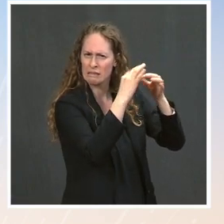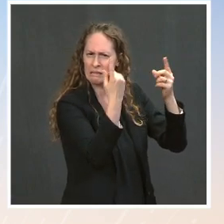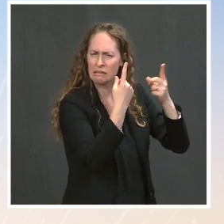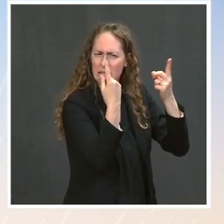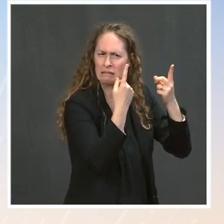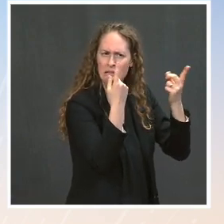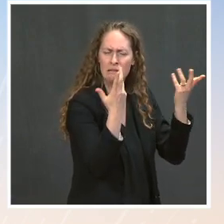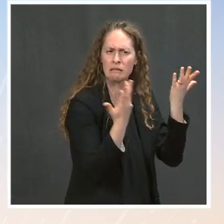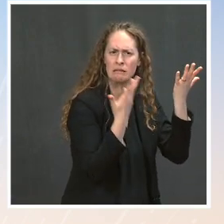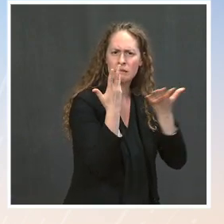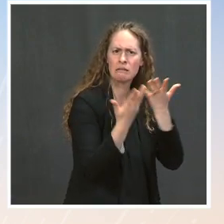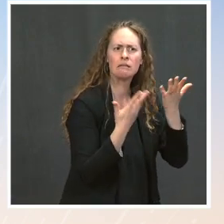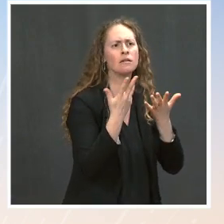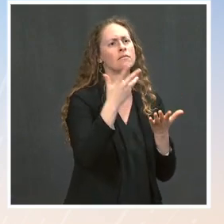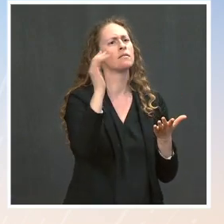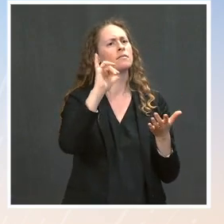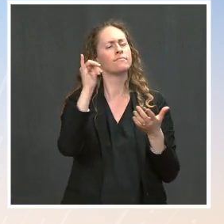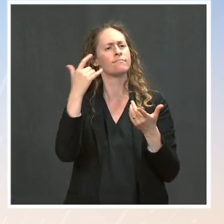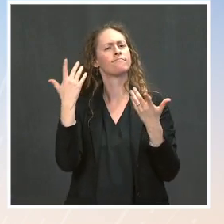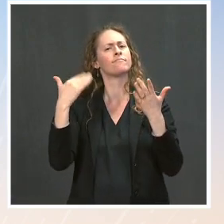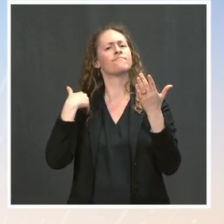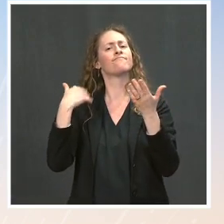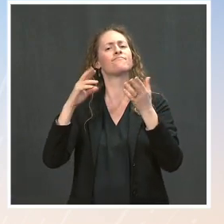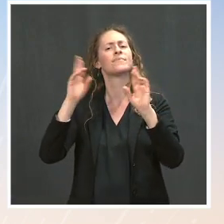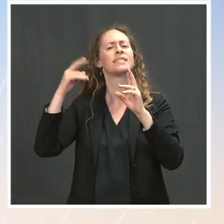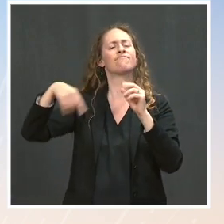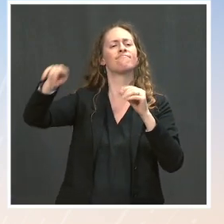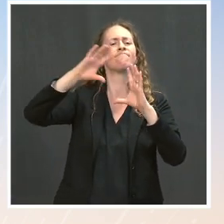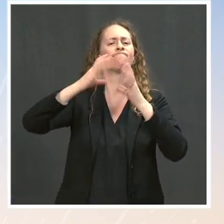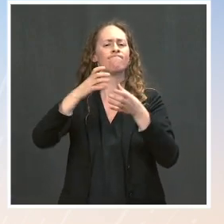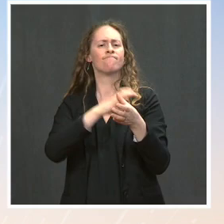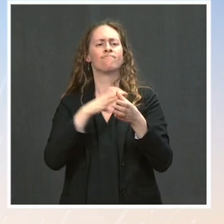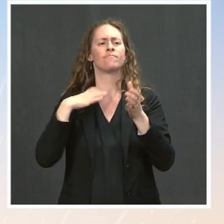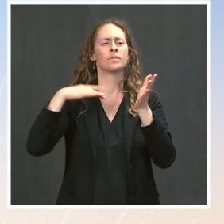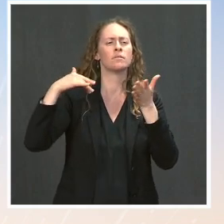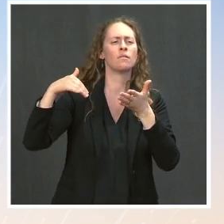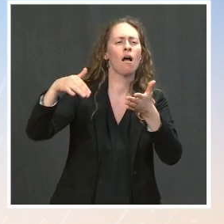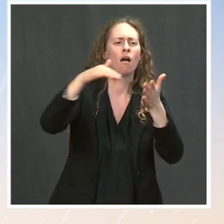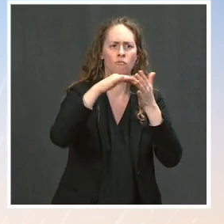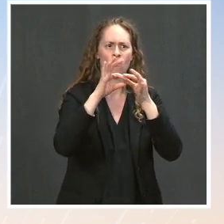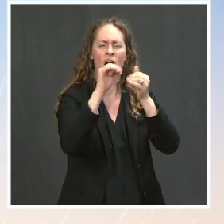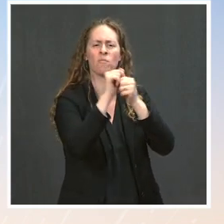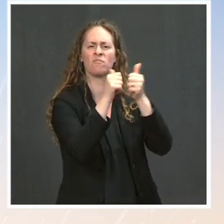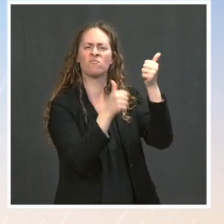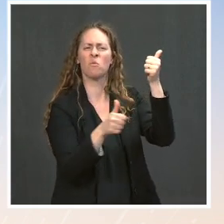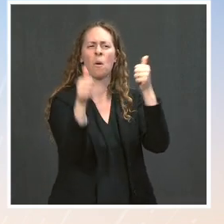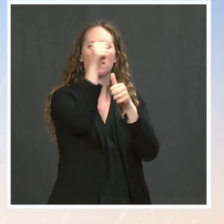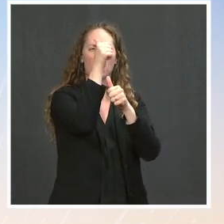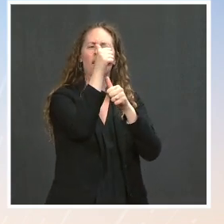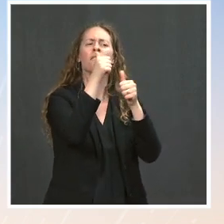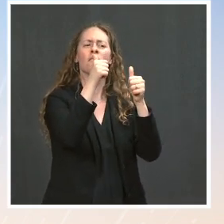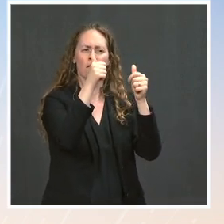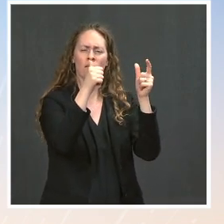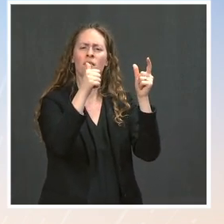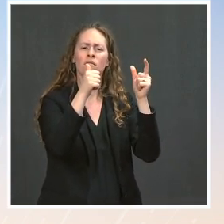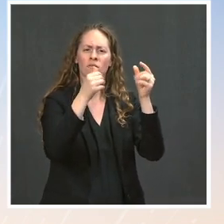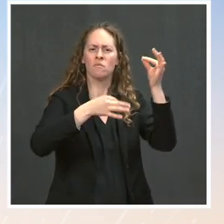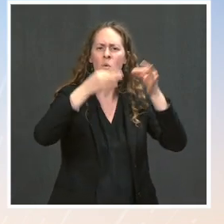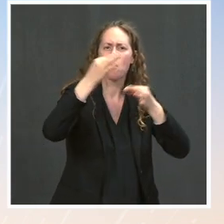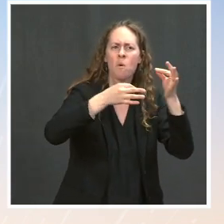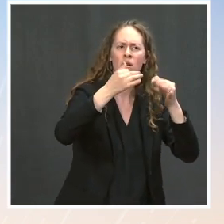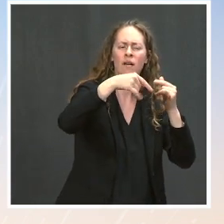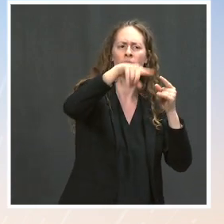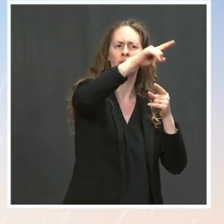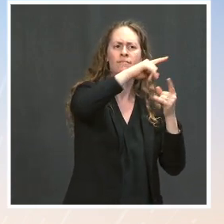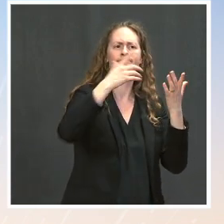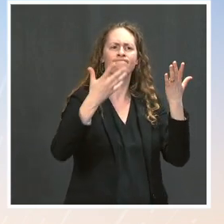a commission to study packing the Supreme Court, as you would say. And there's a lot of other lists as well, budget reconciliation. So there's a